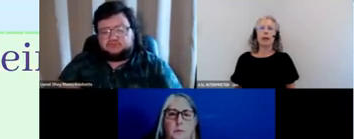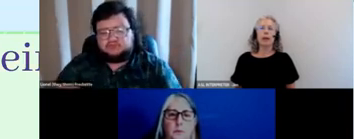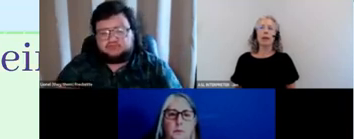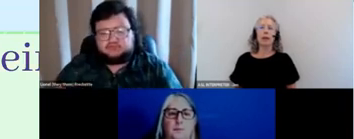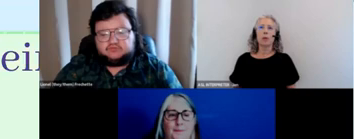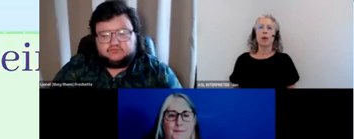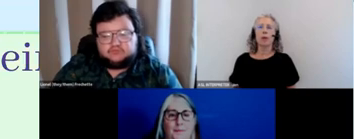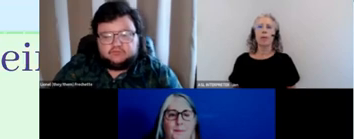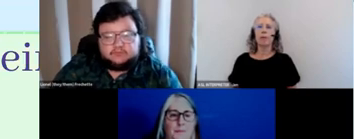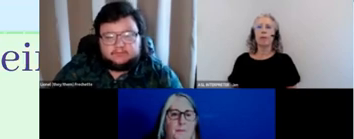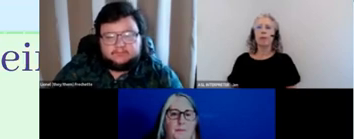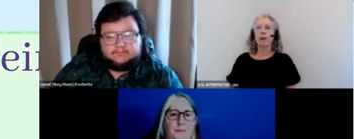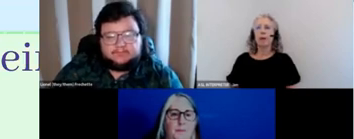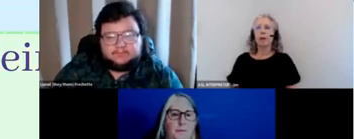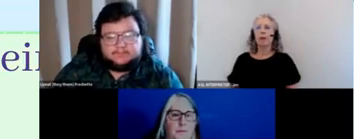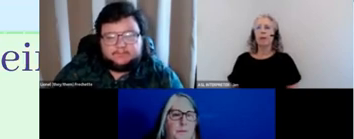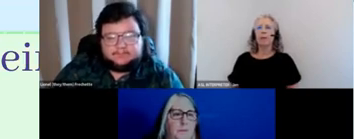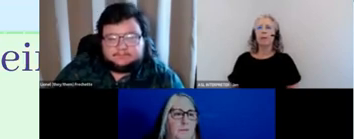normality. And it doesn't work.